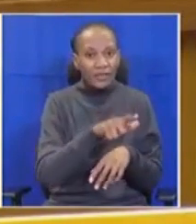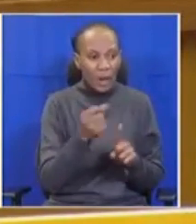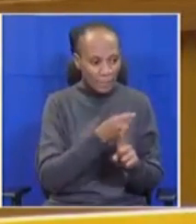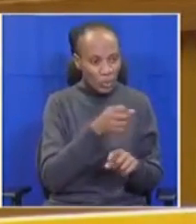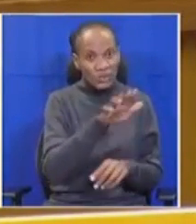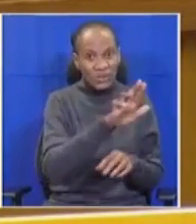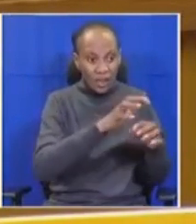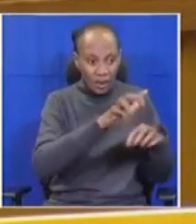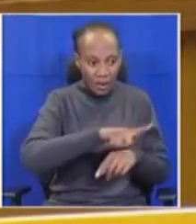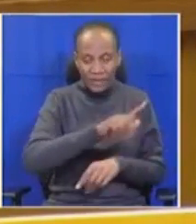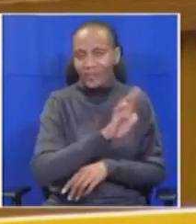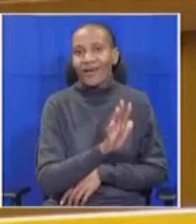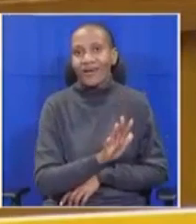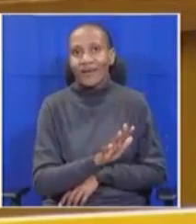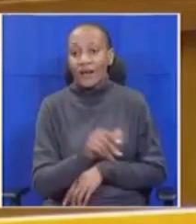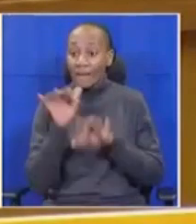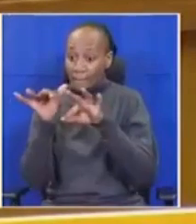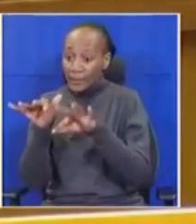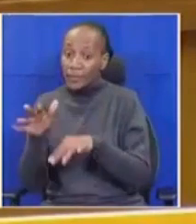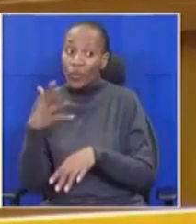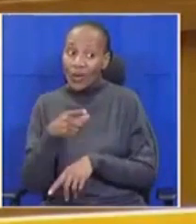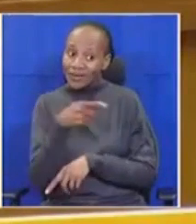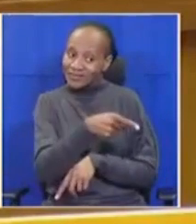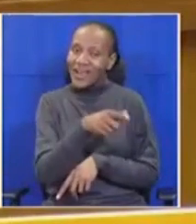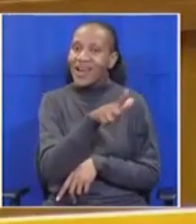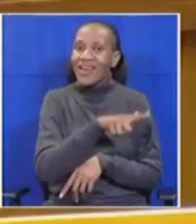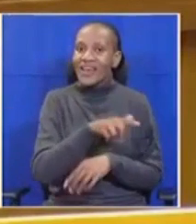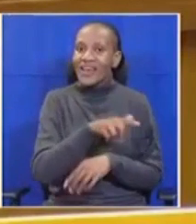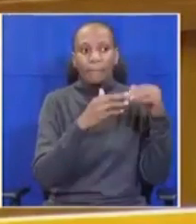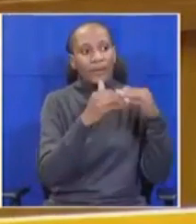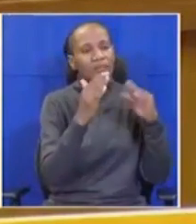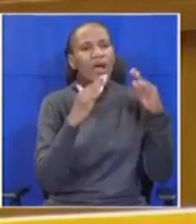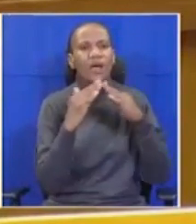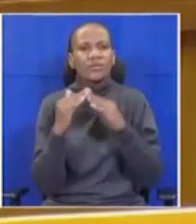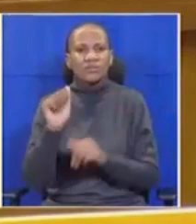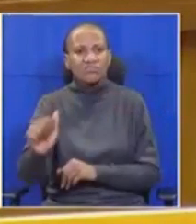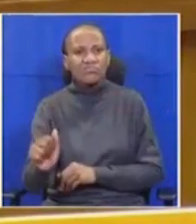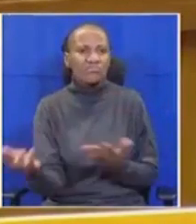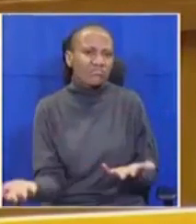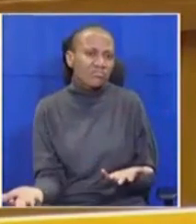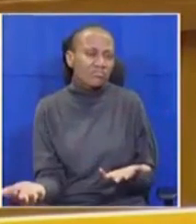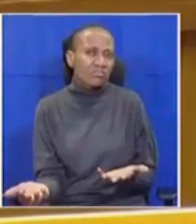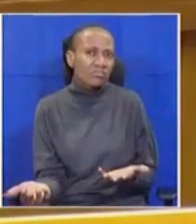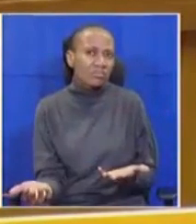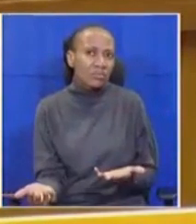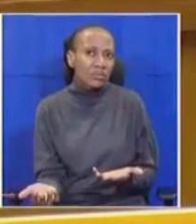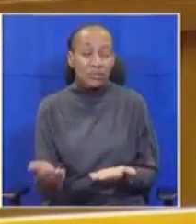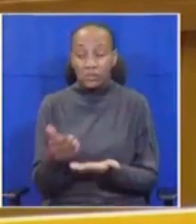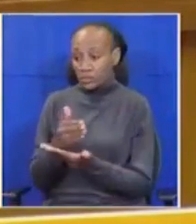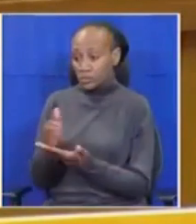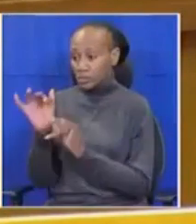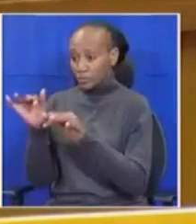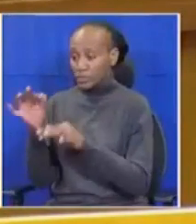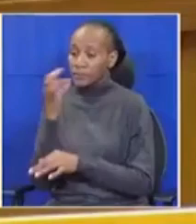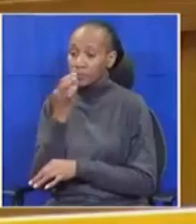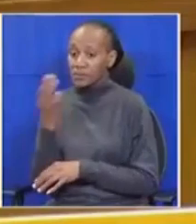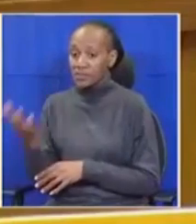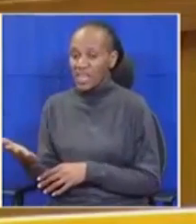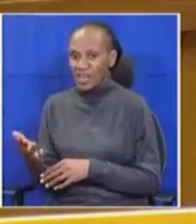land. They want to utilize the land to have houses. And those who say that our people must not